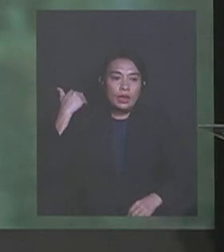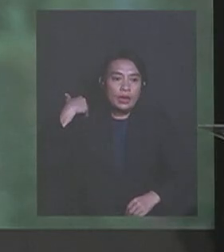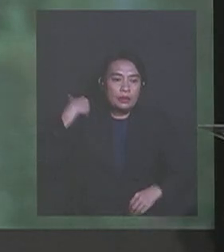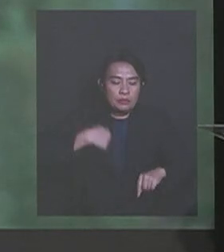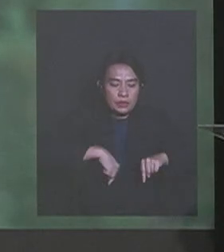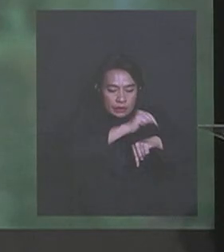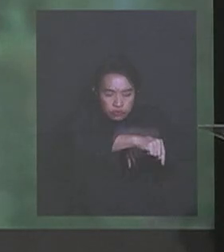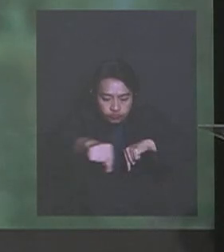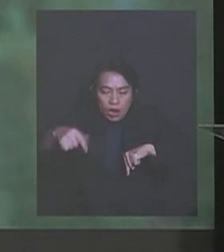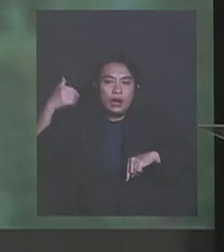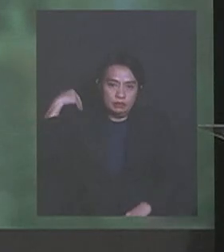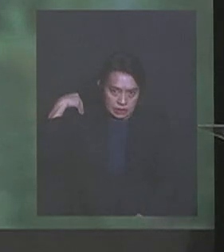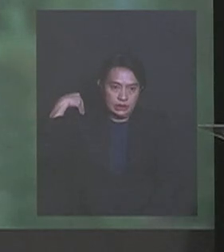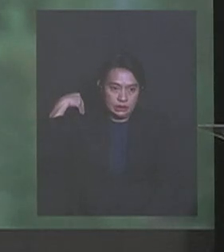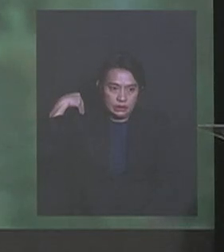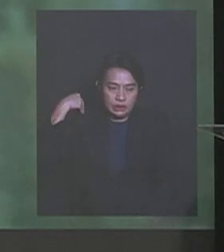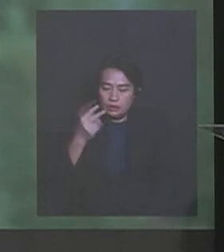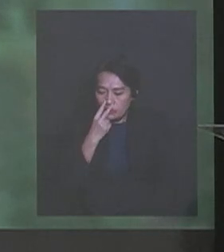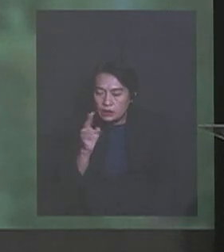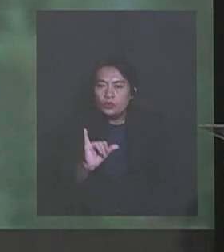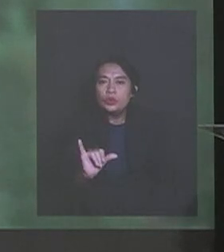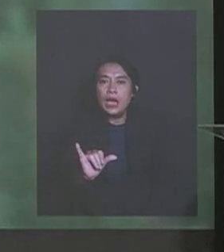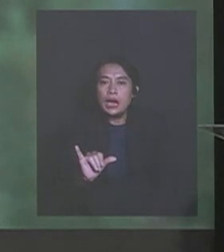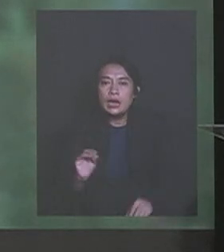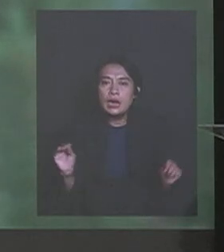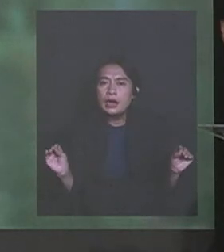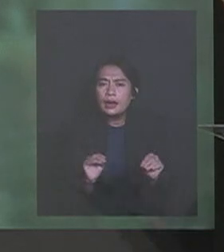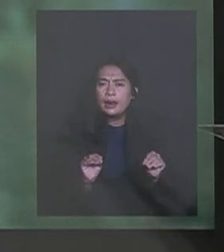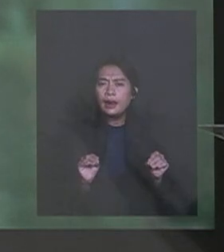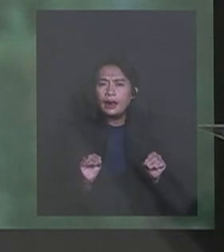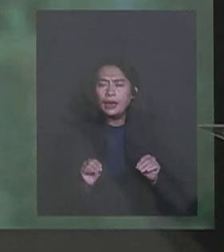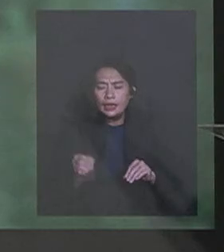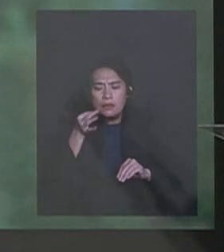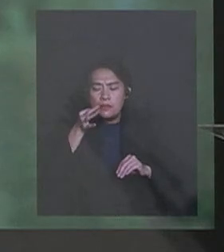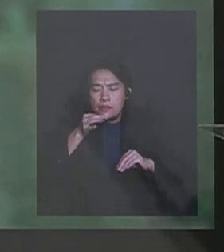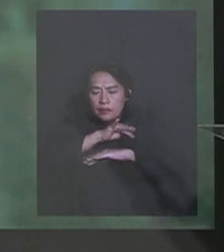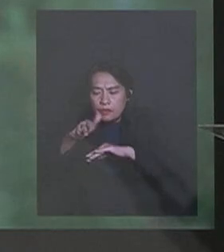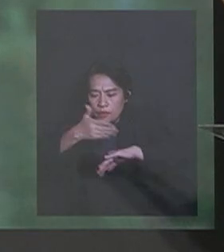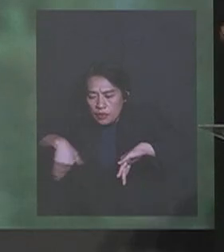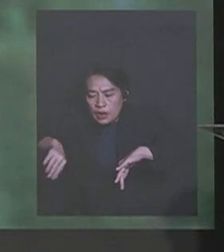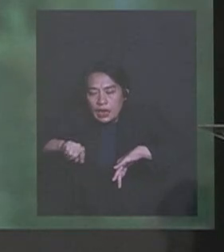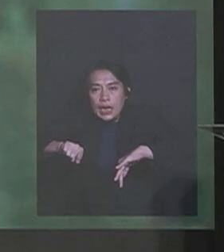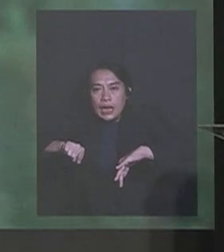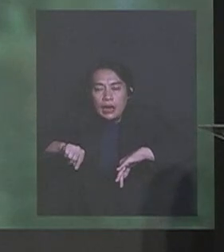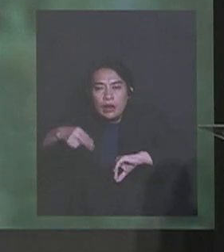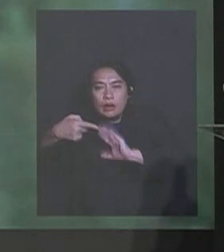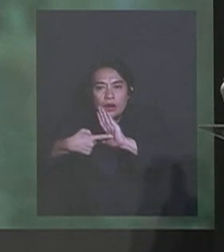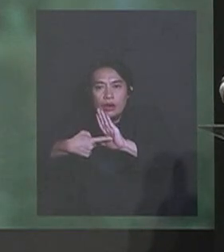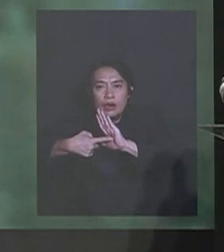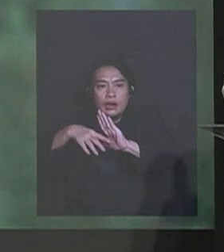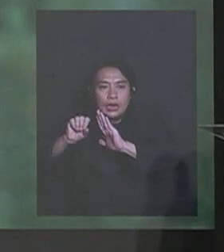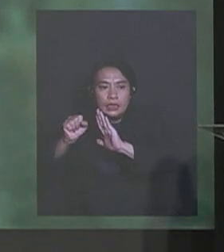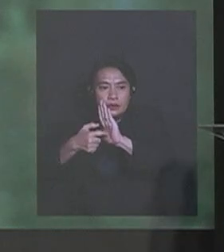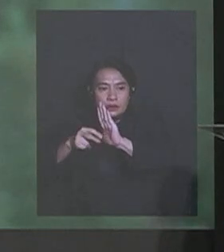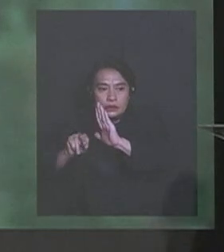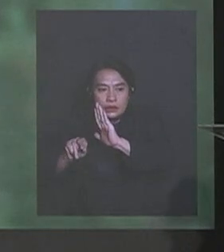to maybe too successful. This is often what it looks like on a nice day. It gets very